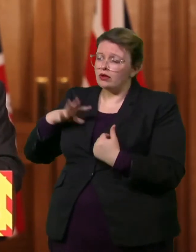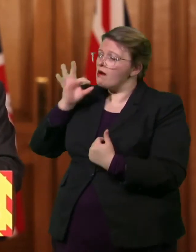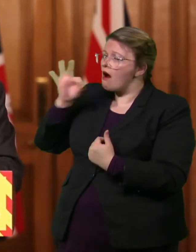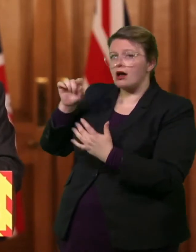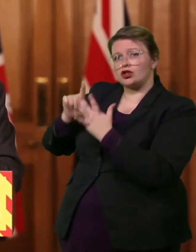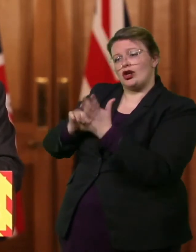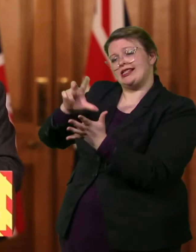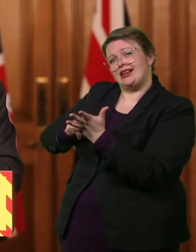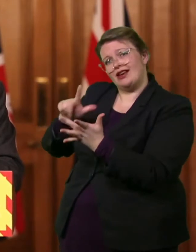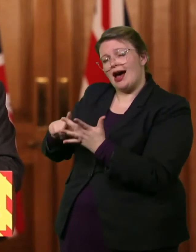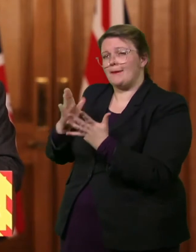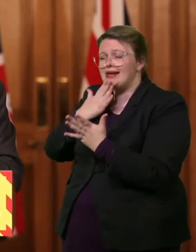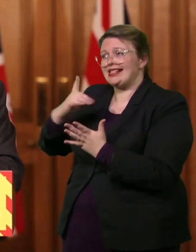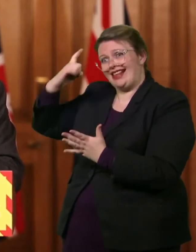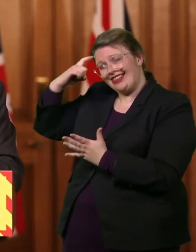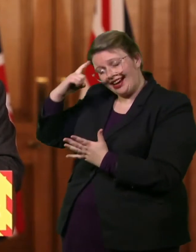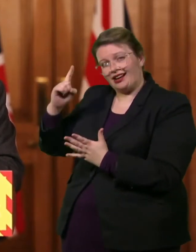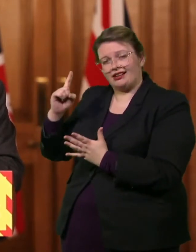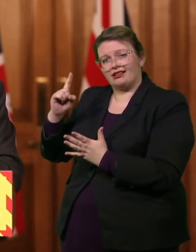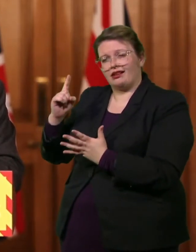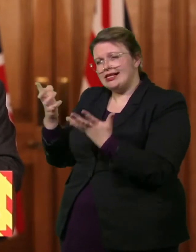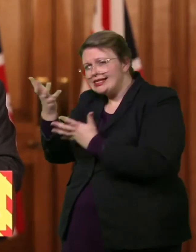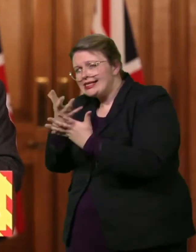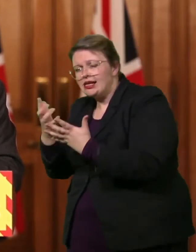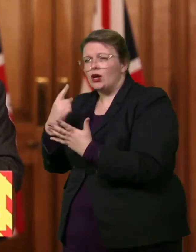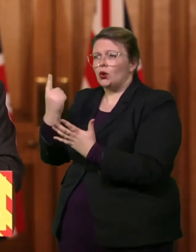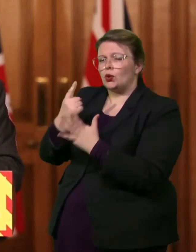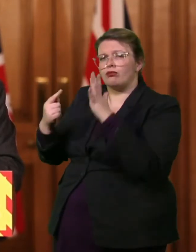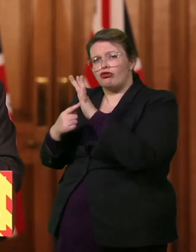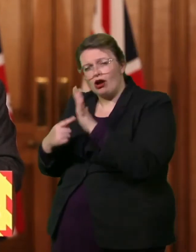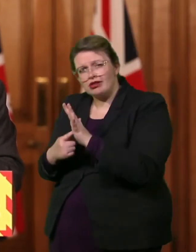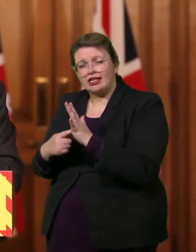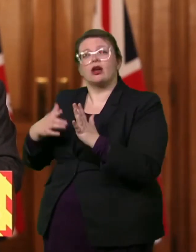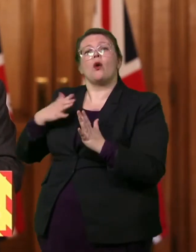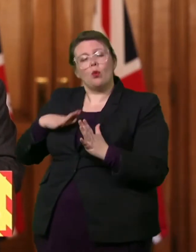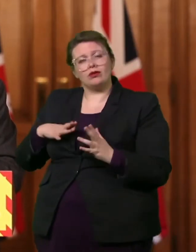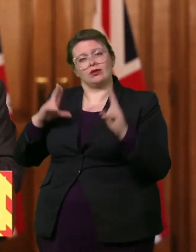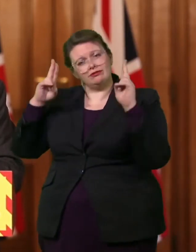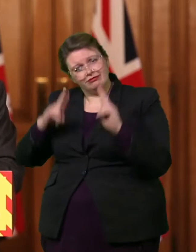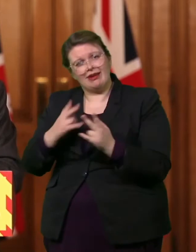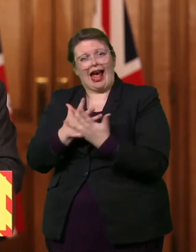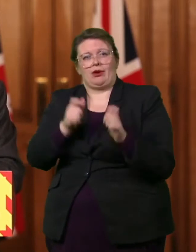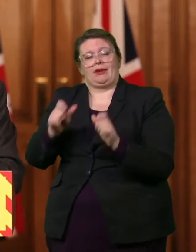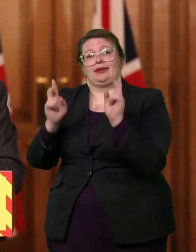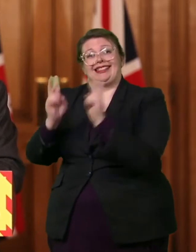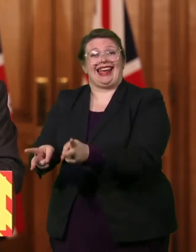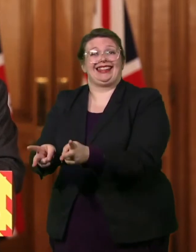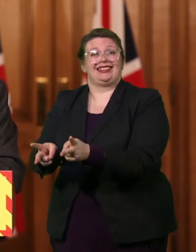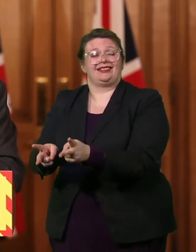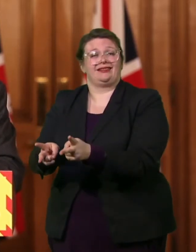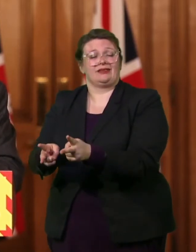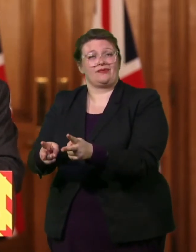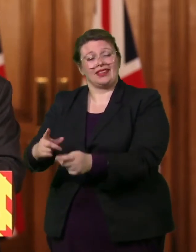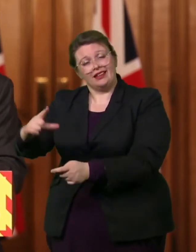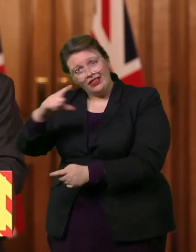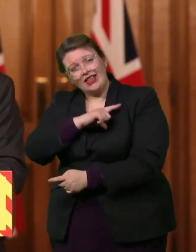which is to make sure that we minimise the amount of people who die by using the vaccine. I